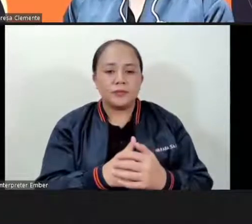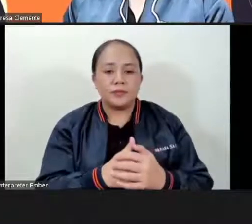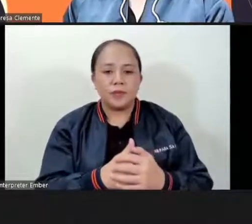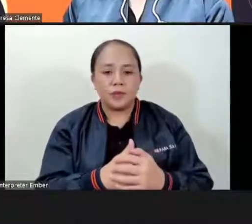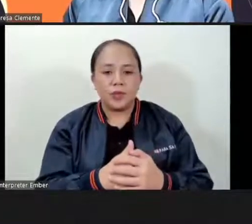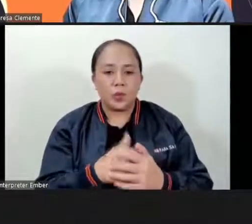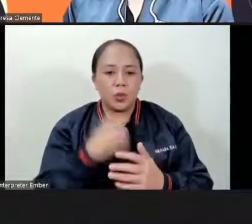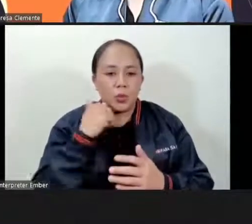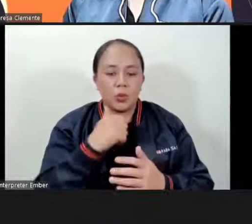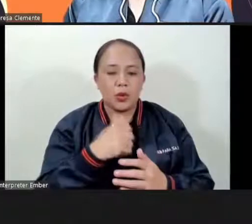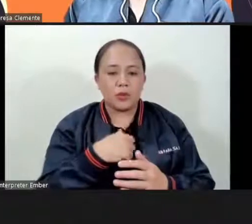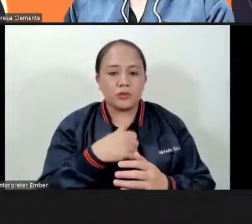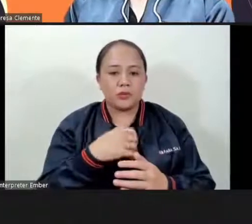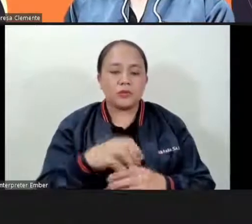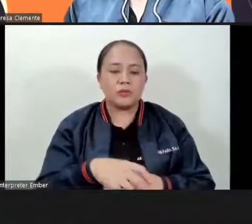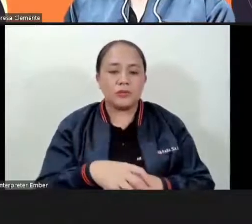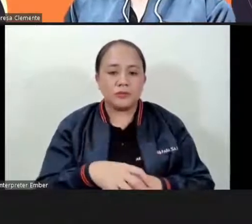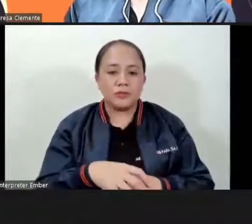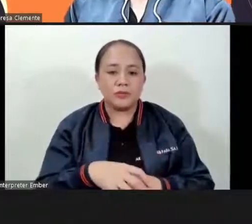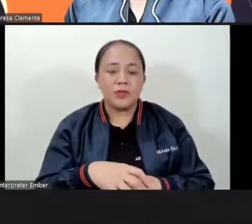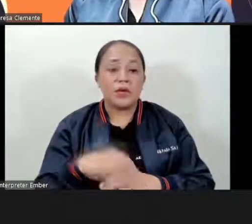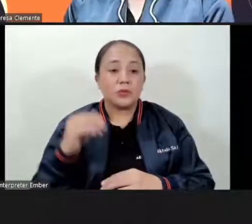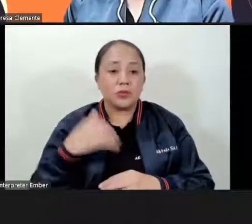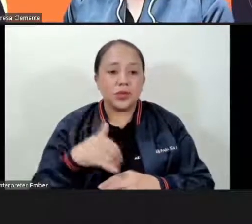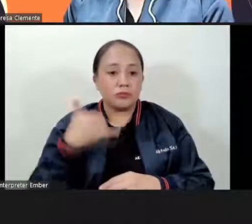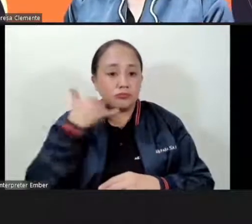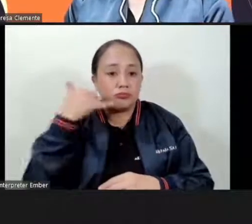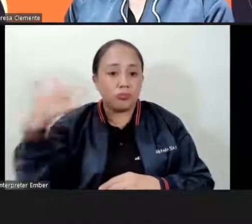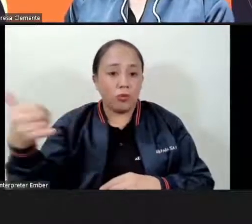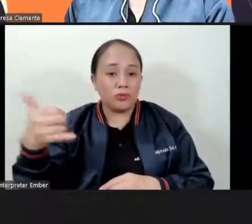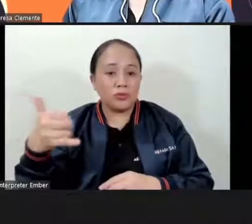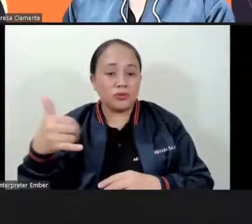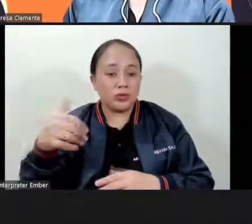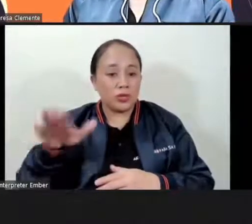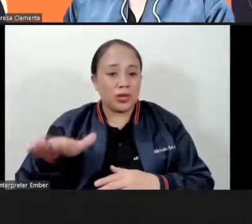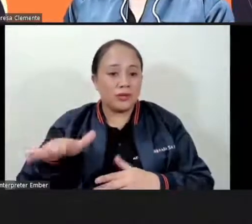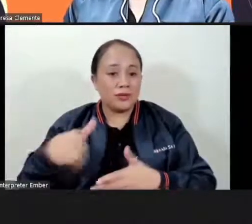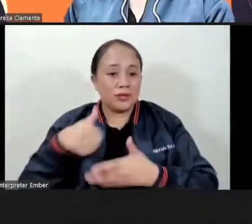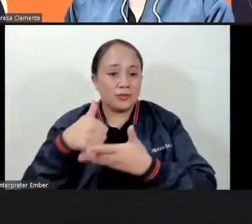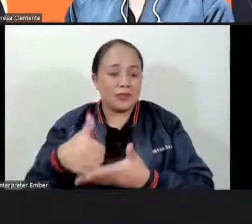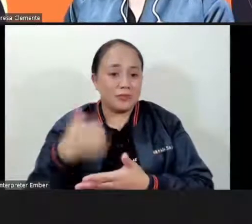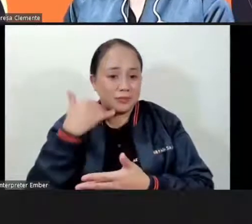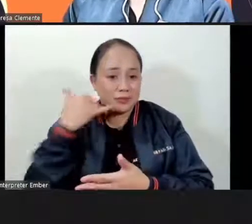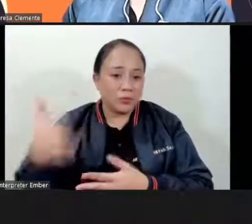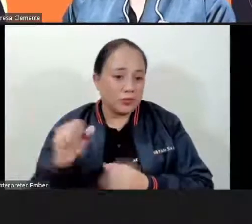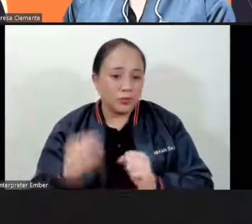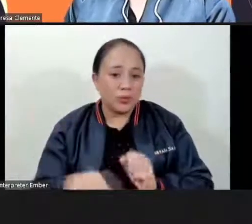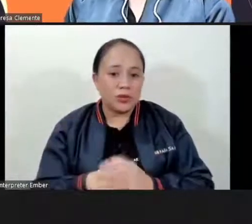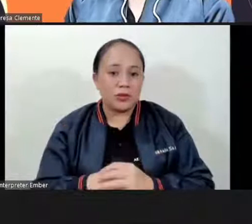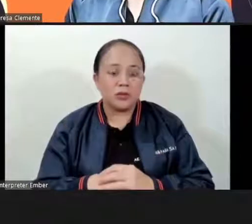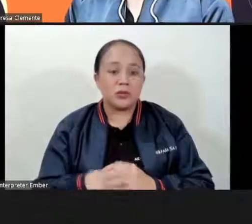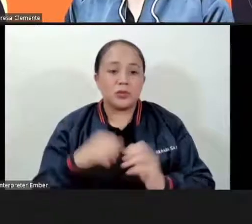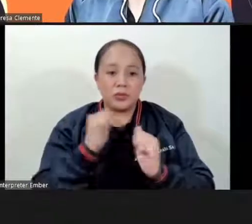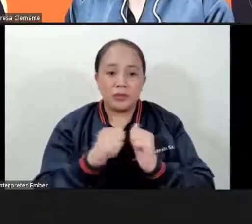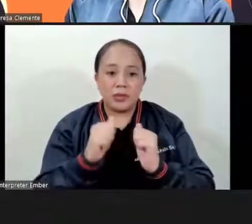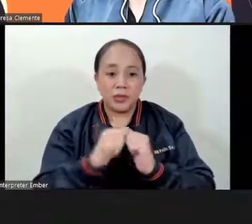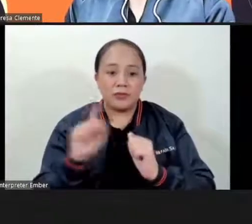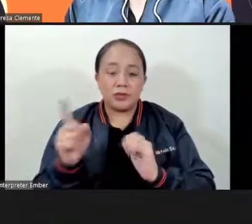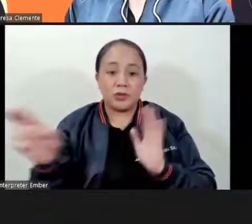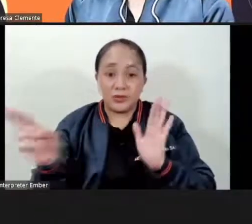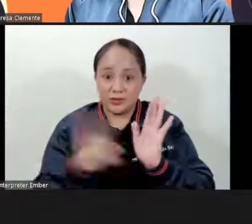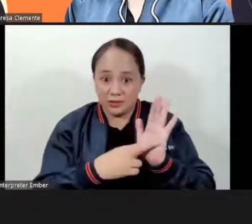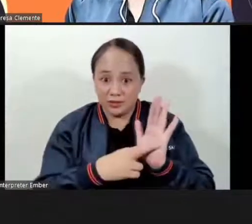reach our child helpline phone number po. So Dr. Marian, dapat registered muna